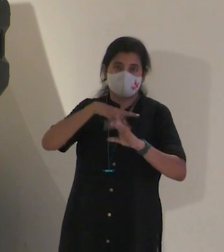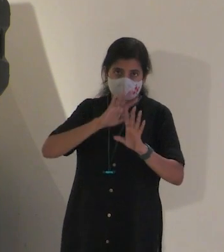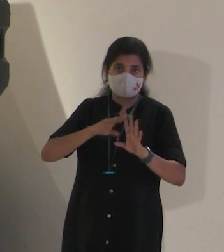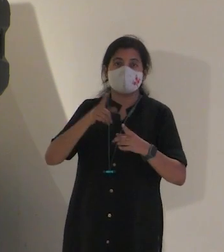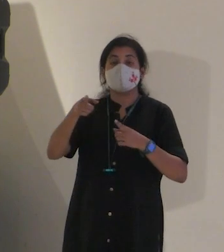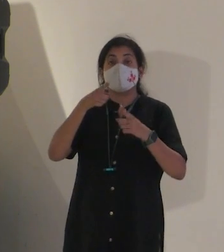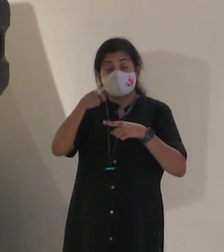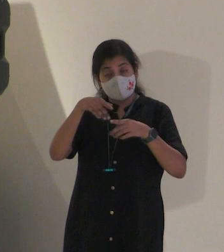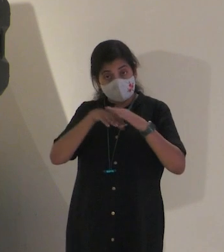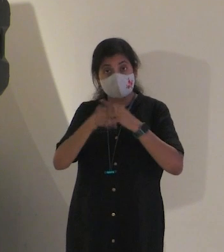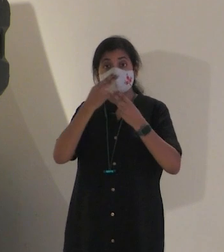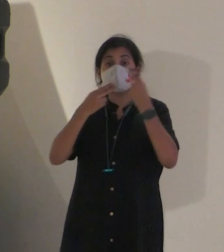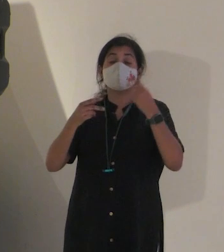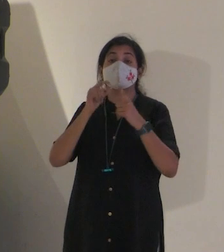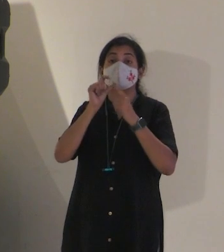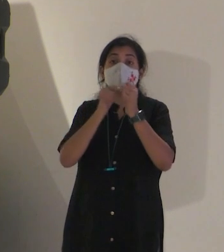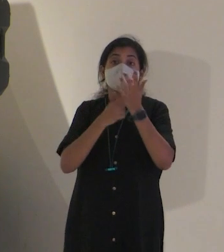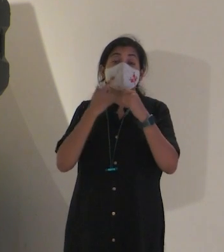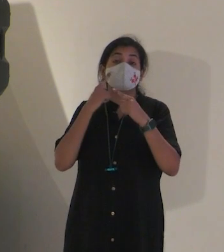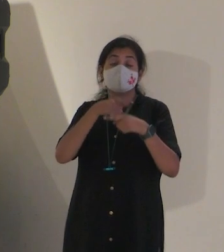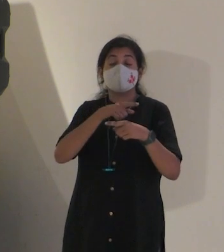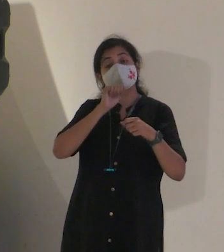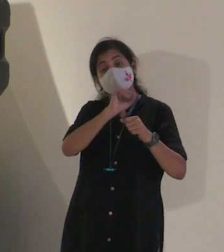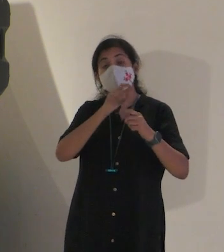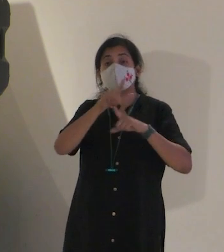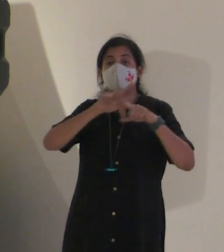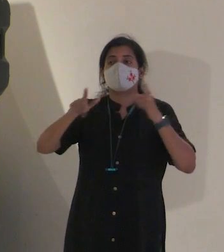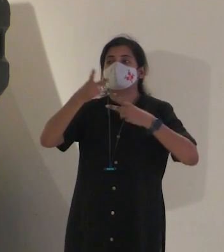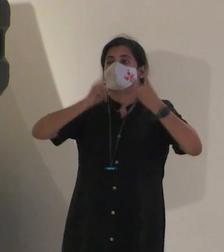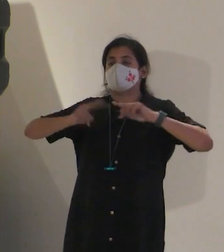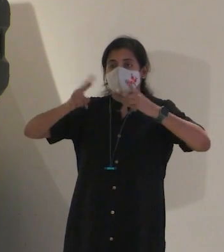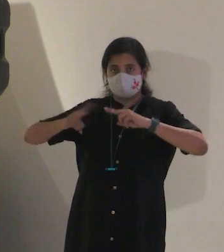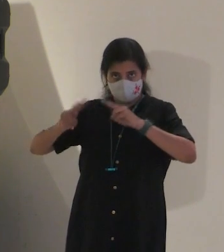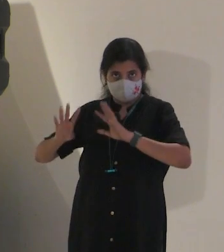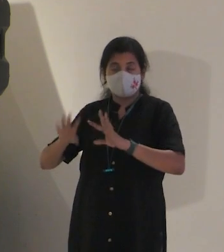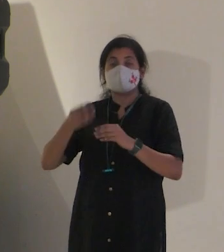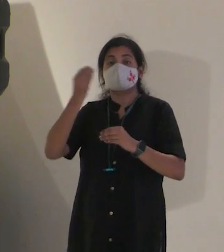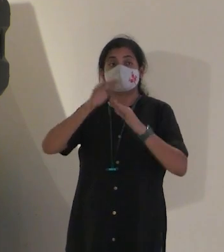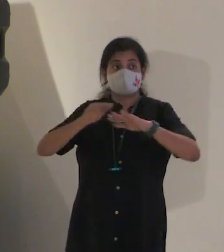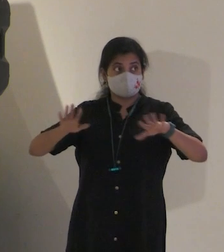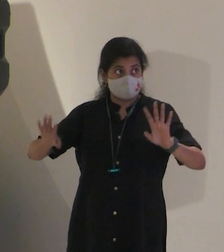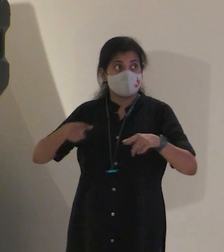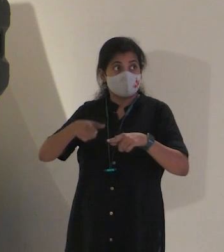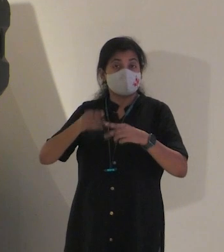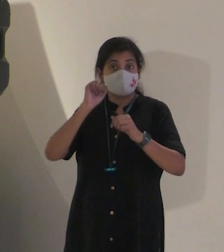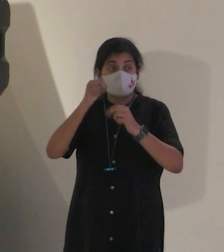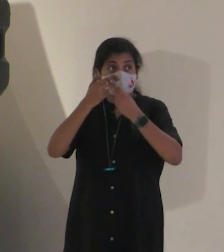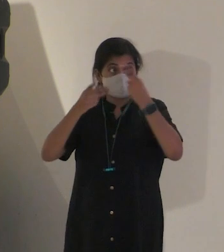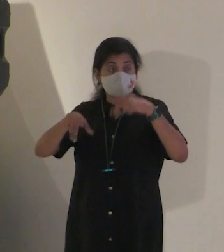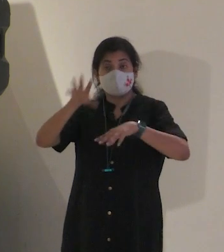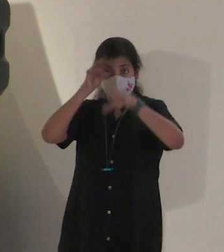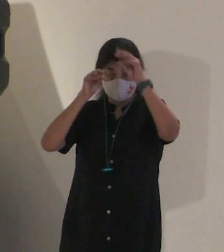Every story is translated into all the languages. So some of the students use our stories to learn